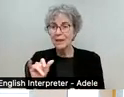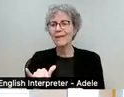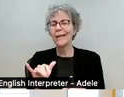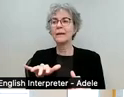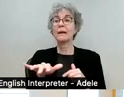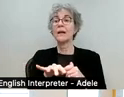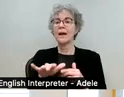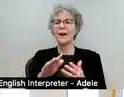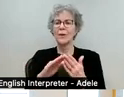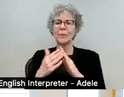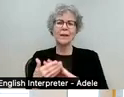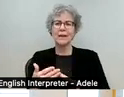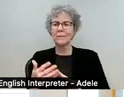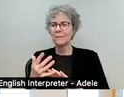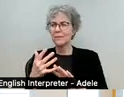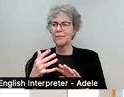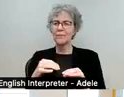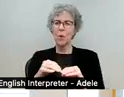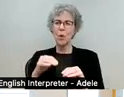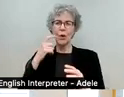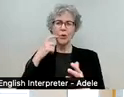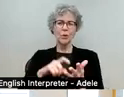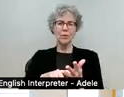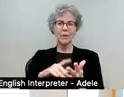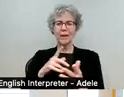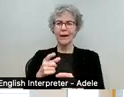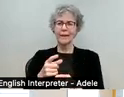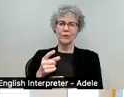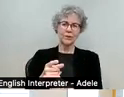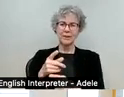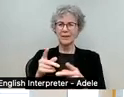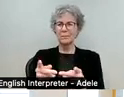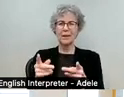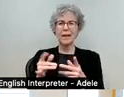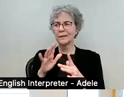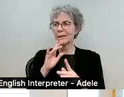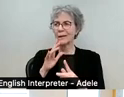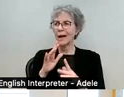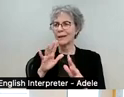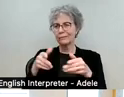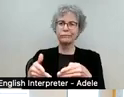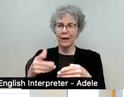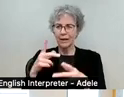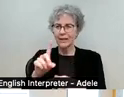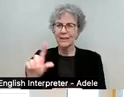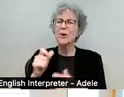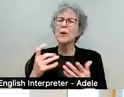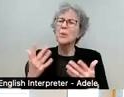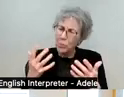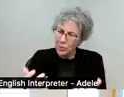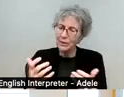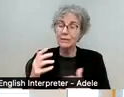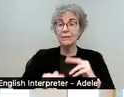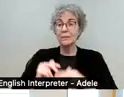become so much more noticeable and just a place that revolved around disabilities. We wanted to build a neighborhood. That's